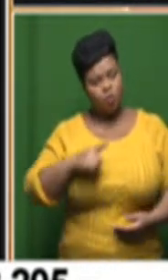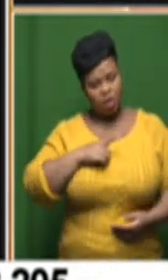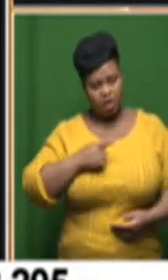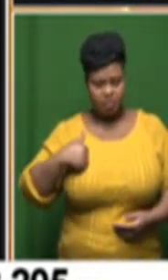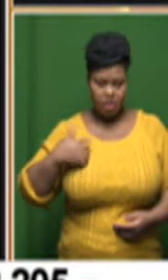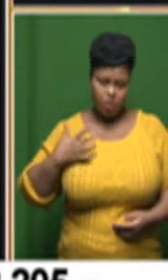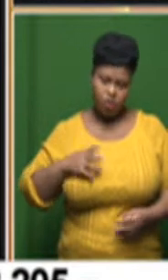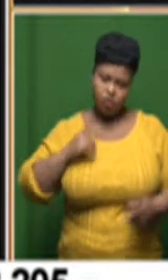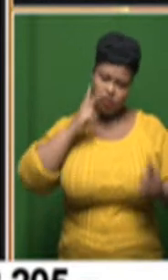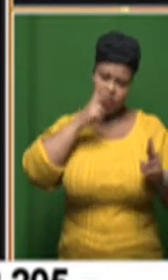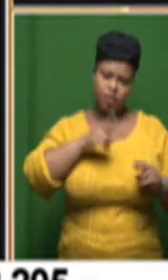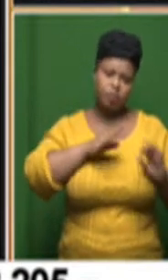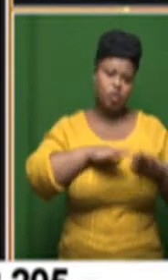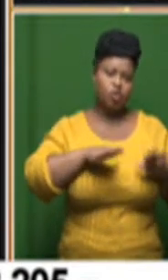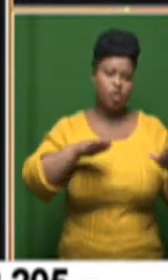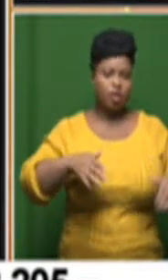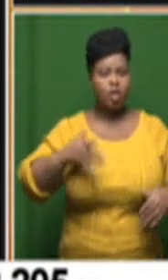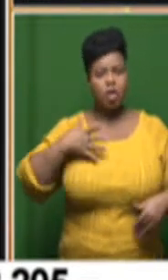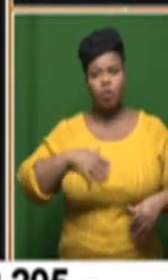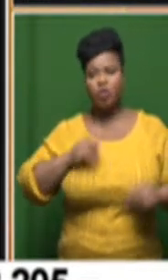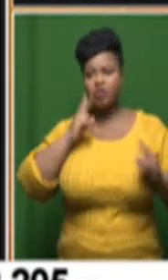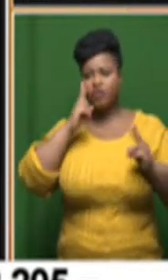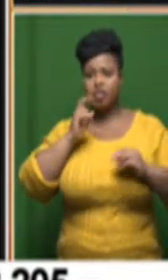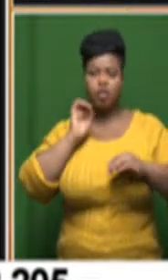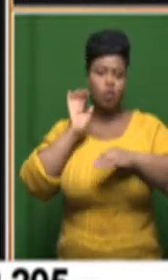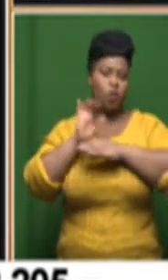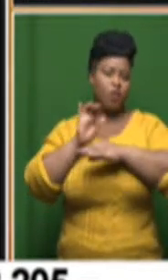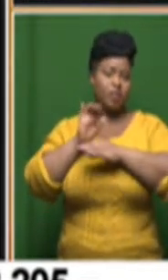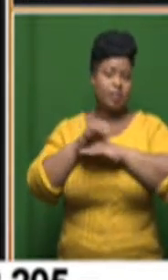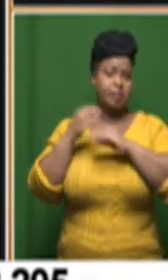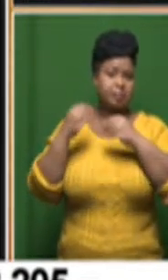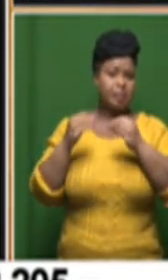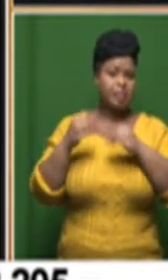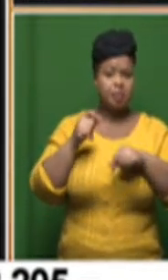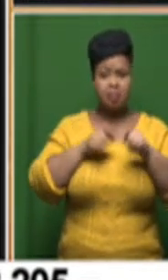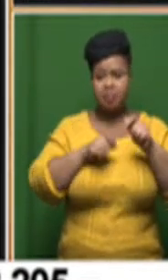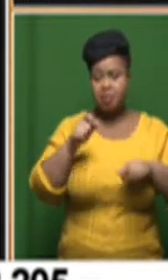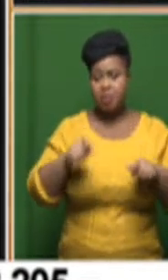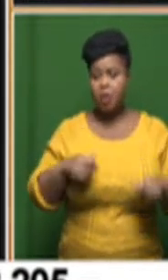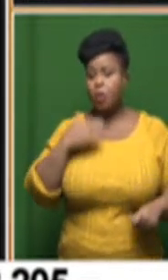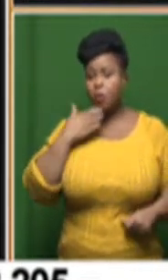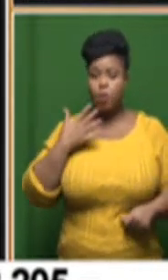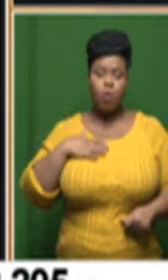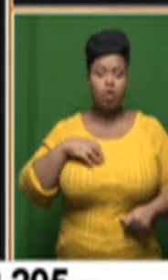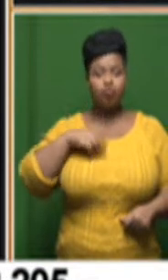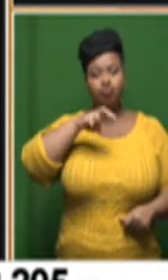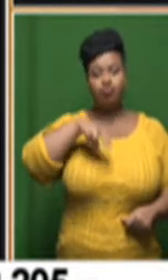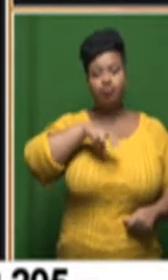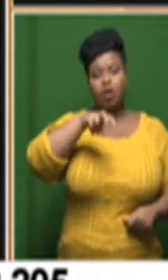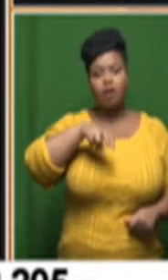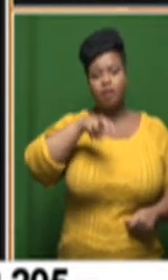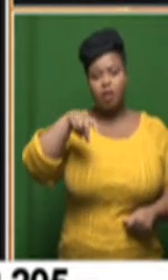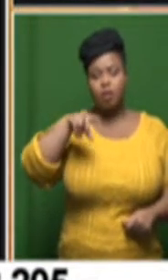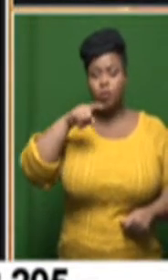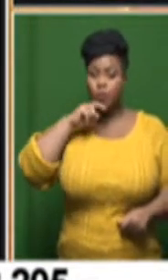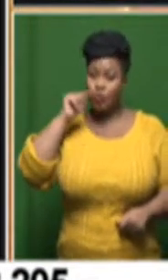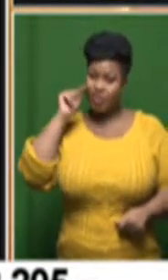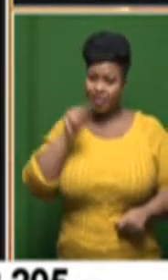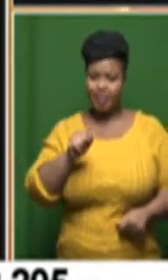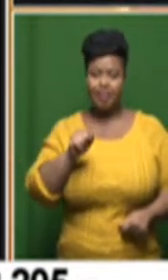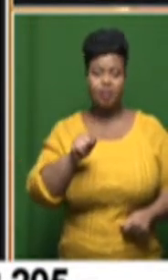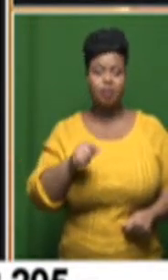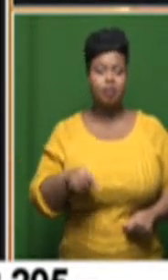my children. I want to go overseas. There's lots of business people that need to travel. So we use that as